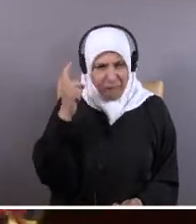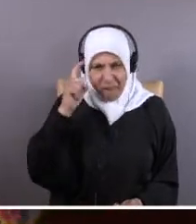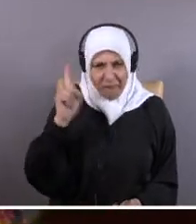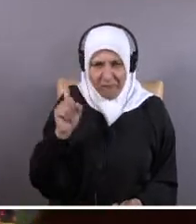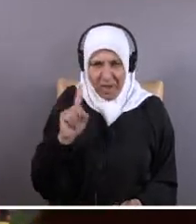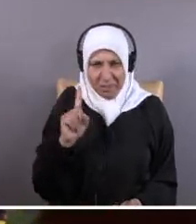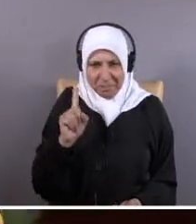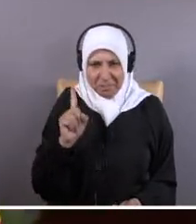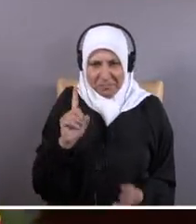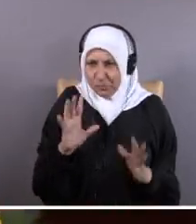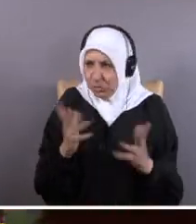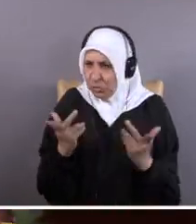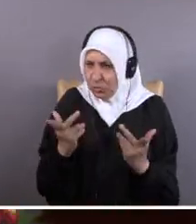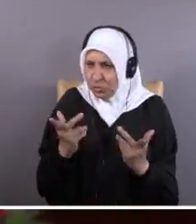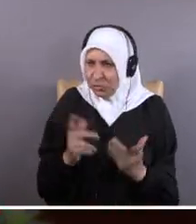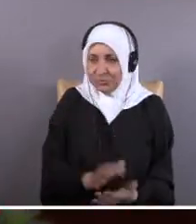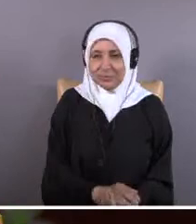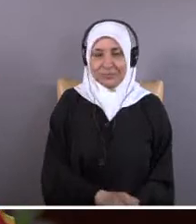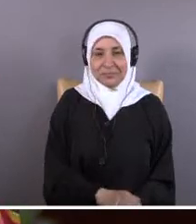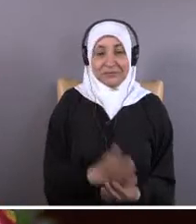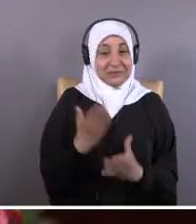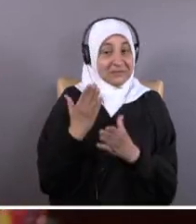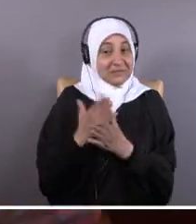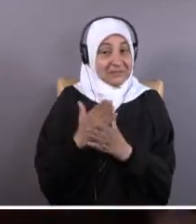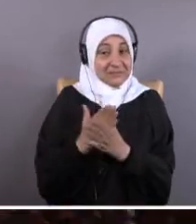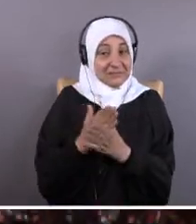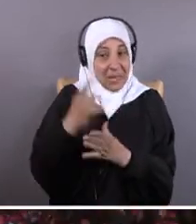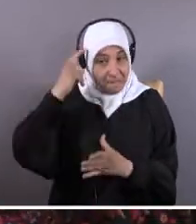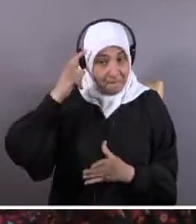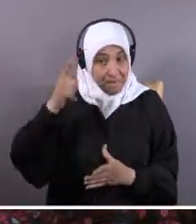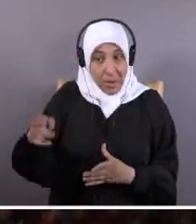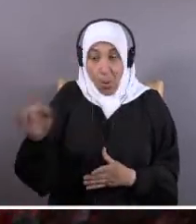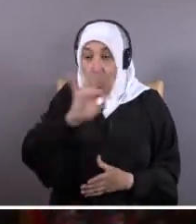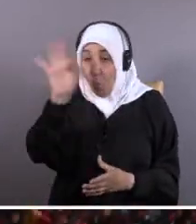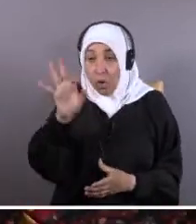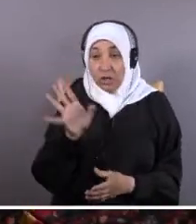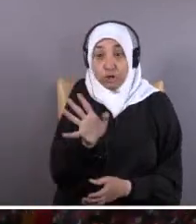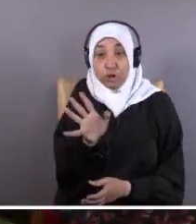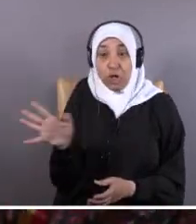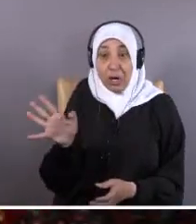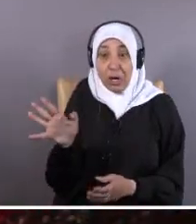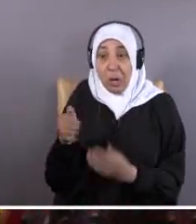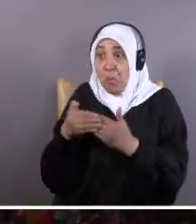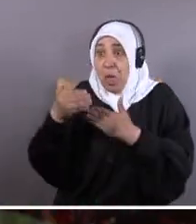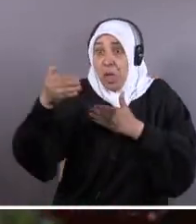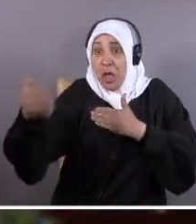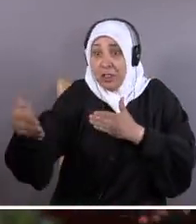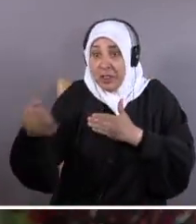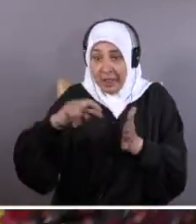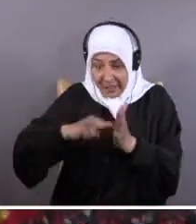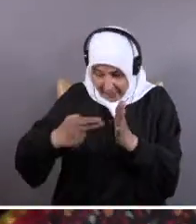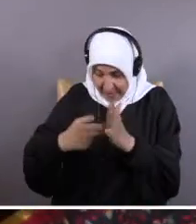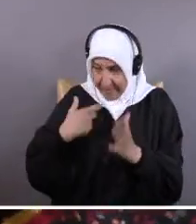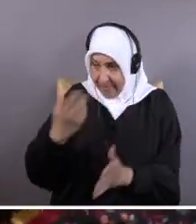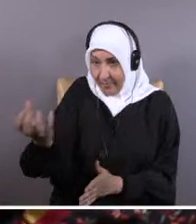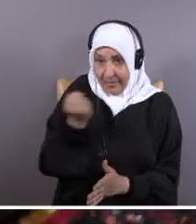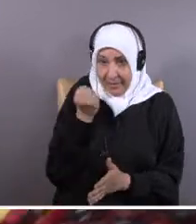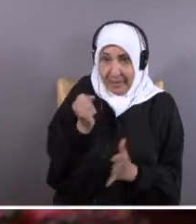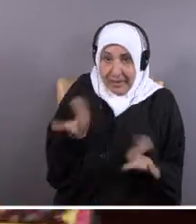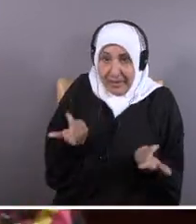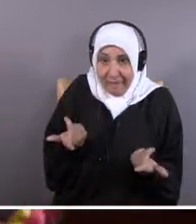because the Mohawks were way in the east. So he says, is he a Cree? Is he all this? No, no, no, no, no.